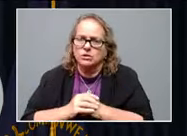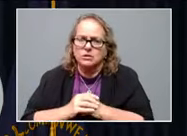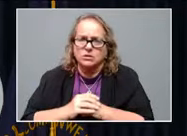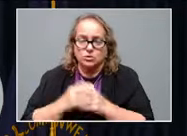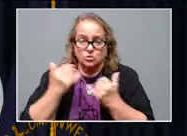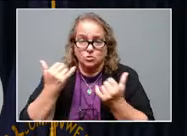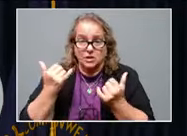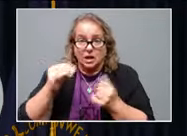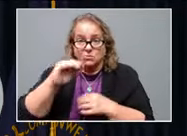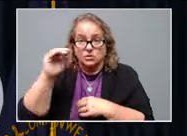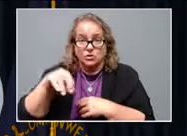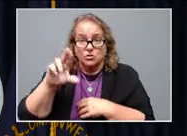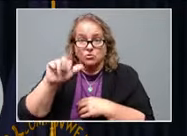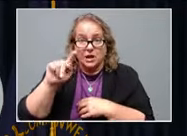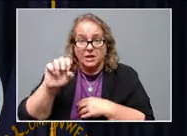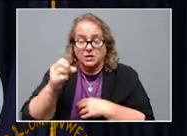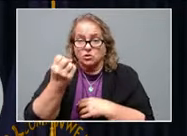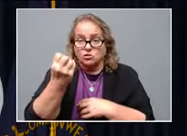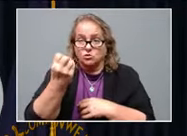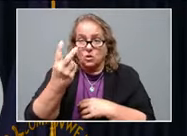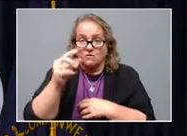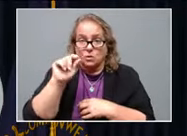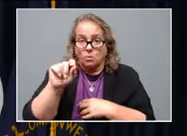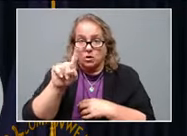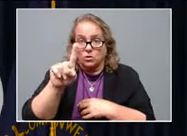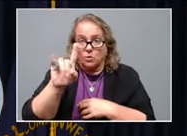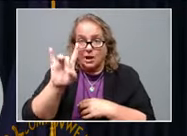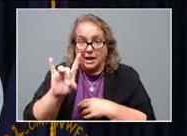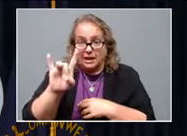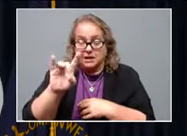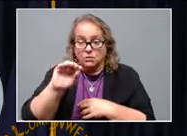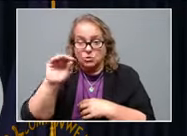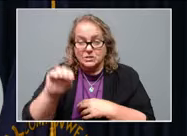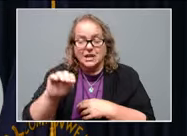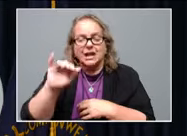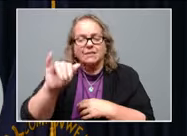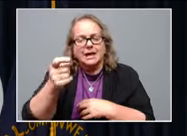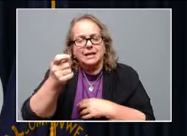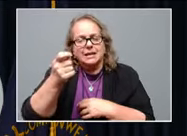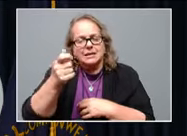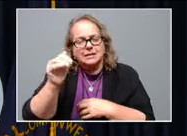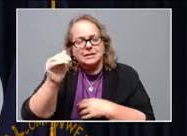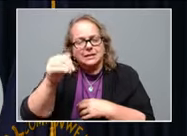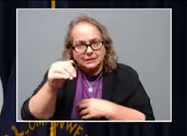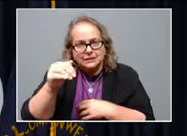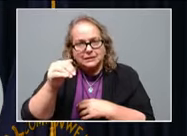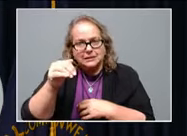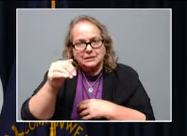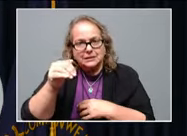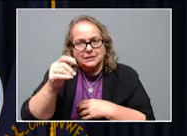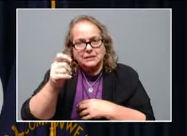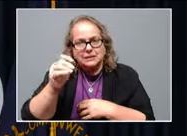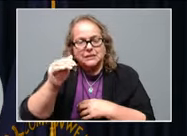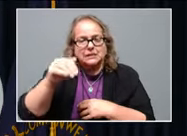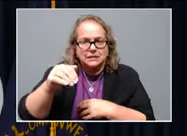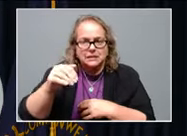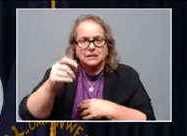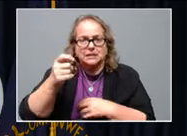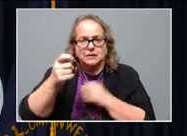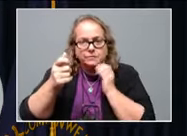rate 12.18%. That has dipped slightly. Remember that we were only